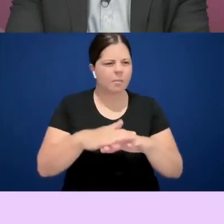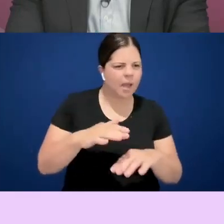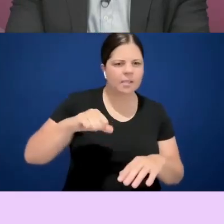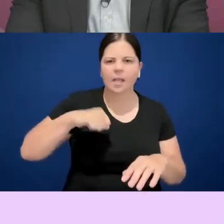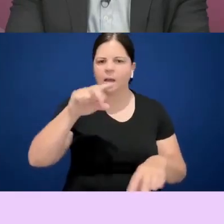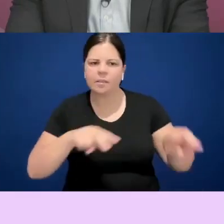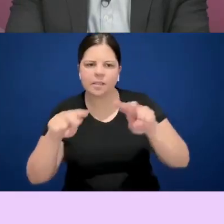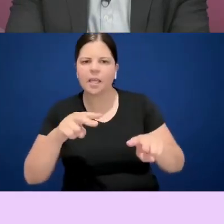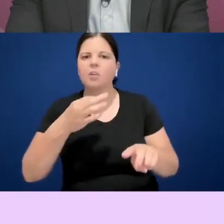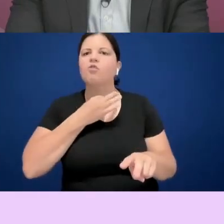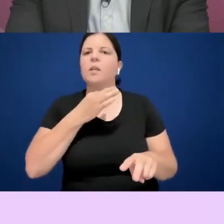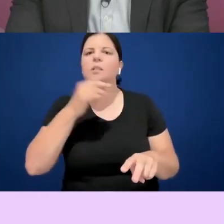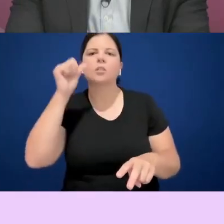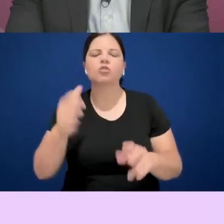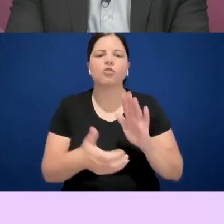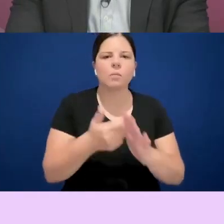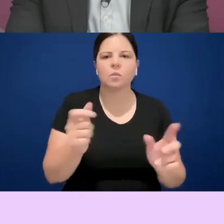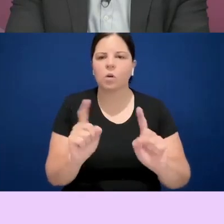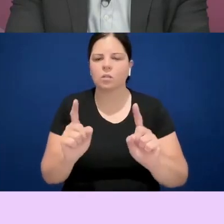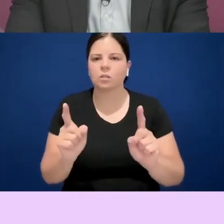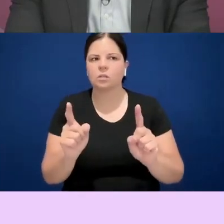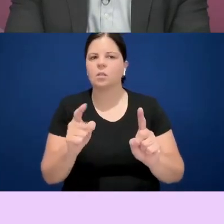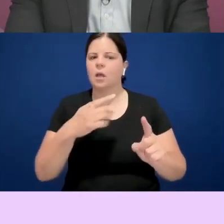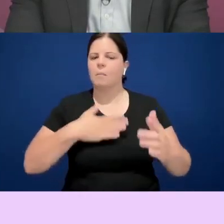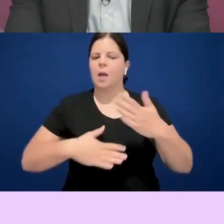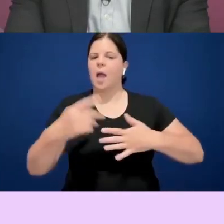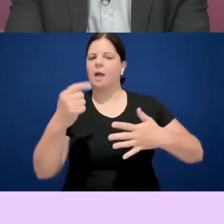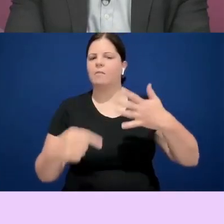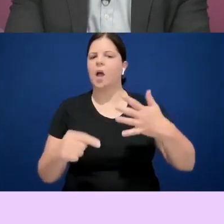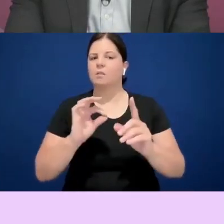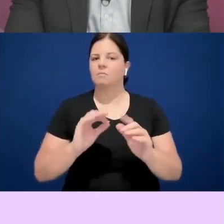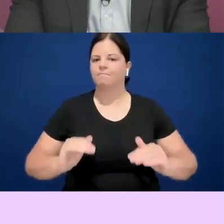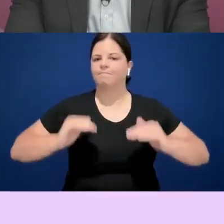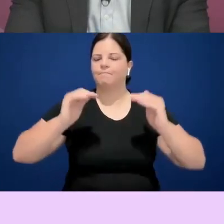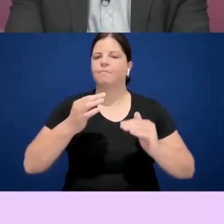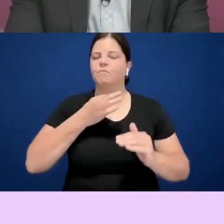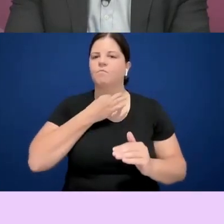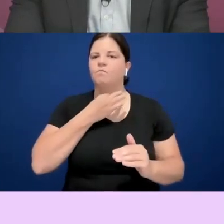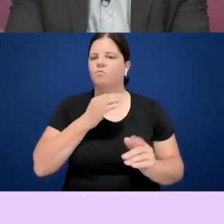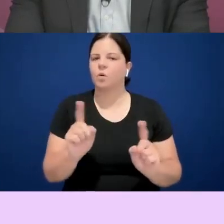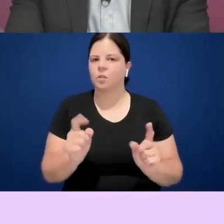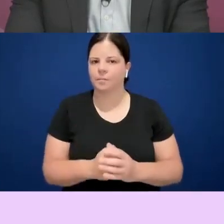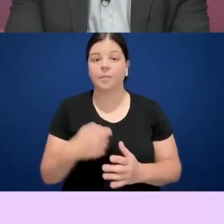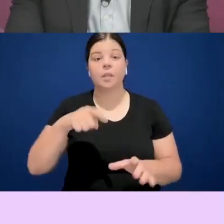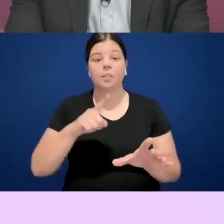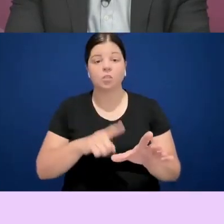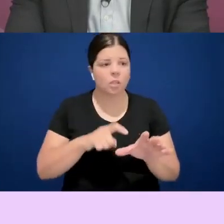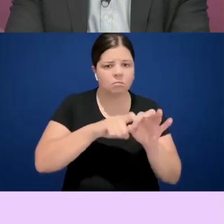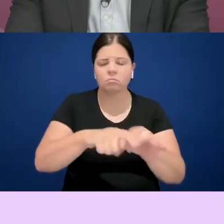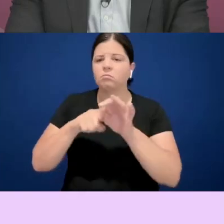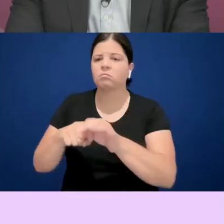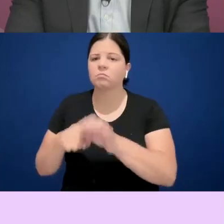some of the key behaviours that increase that risk. This year, the survey sought the opinions of state and local